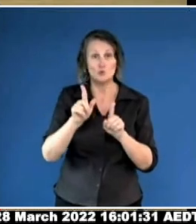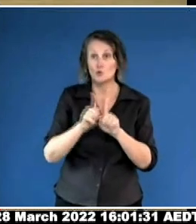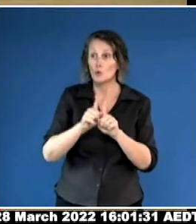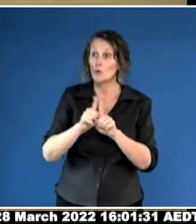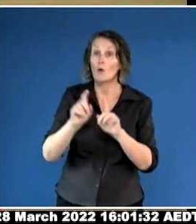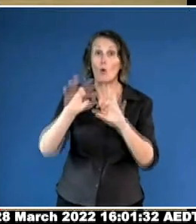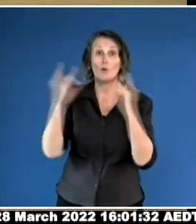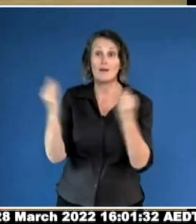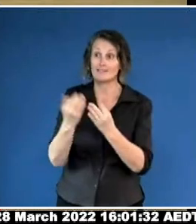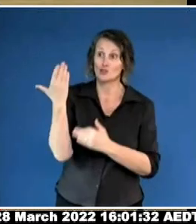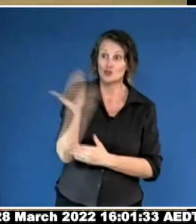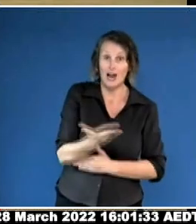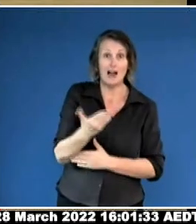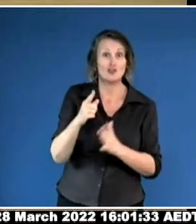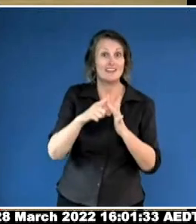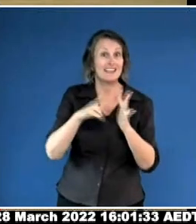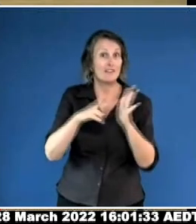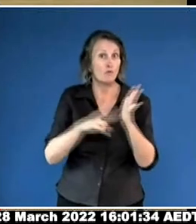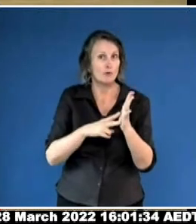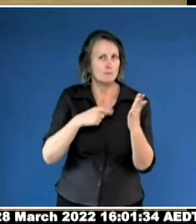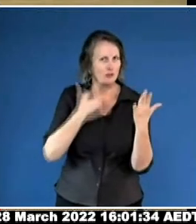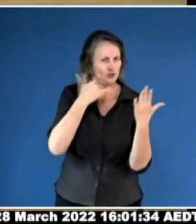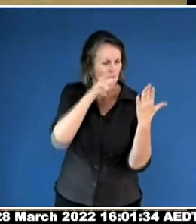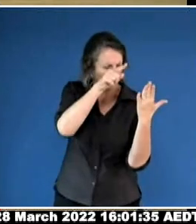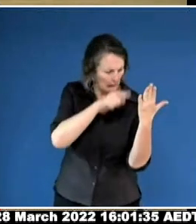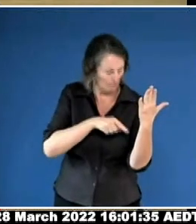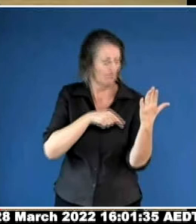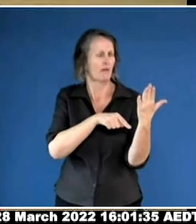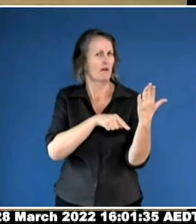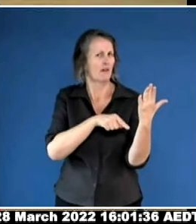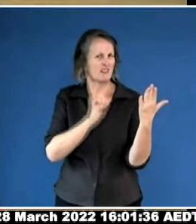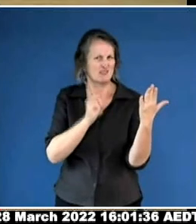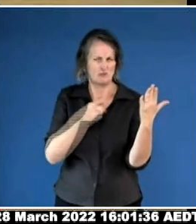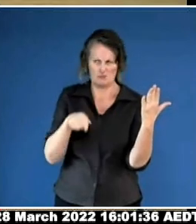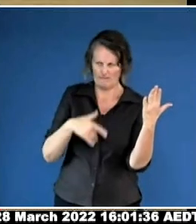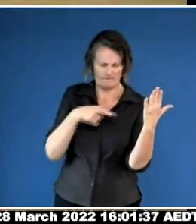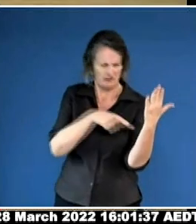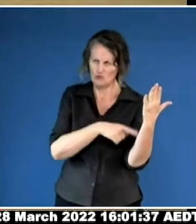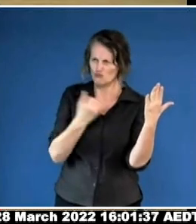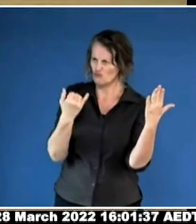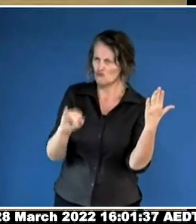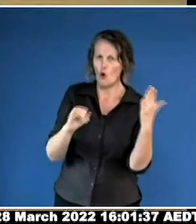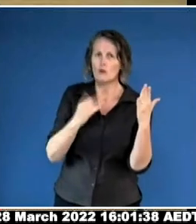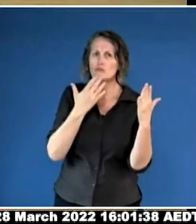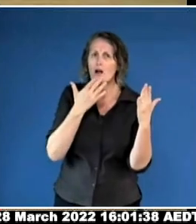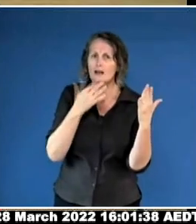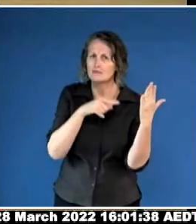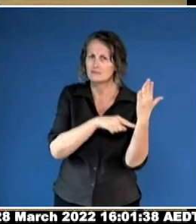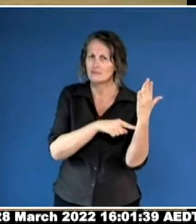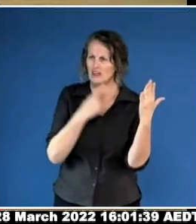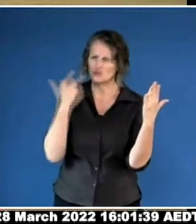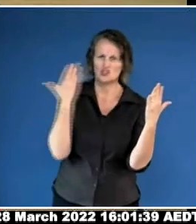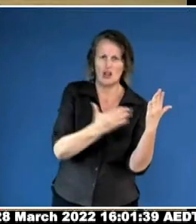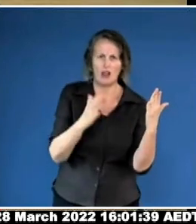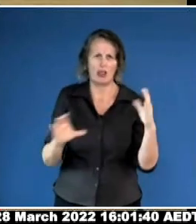provider. When I have reviewed an account from an agency provider, sometimes I have found that they've been charging me the incorrect rate at a much higher rate.